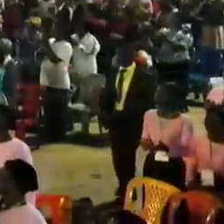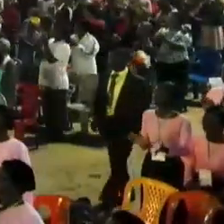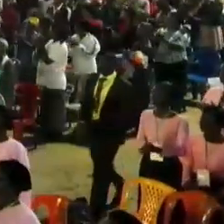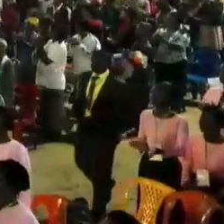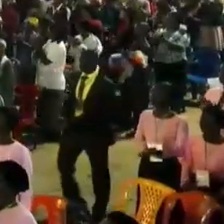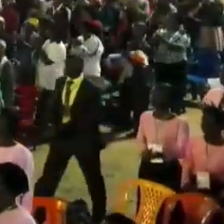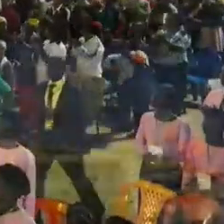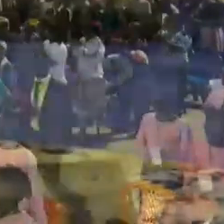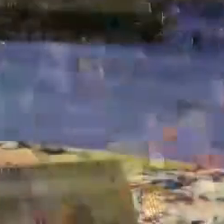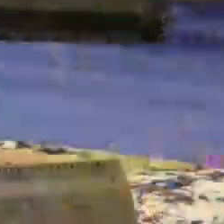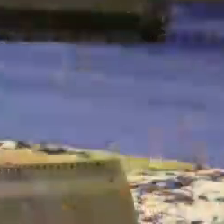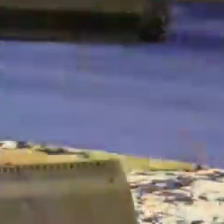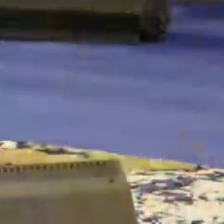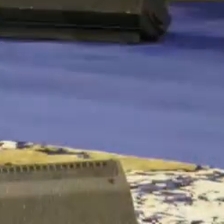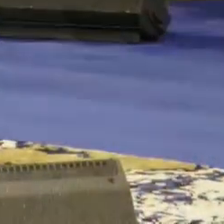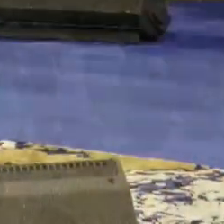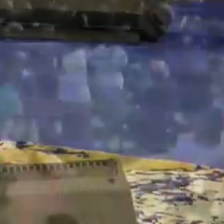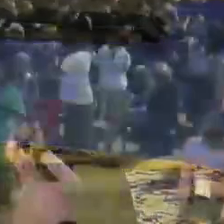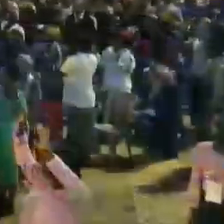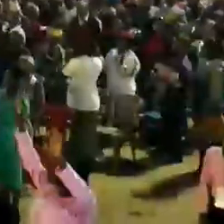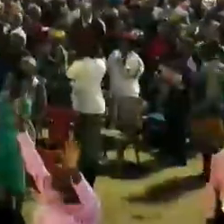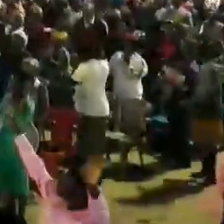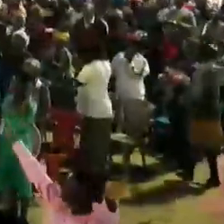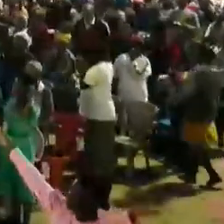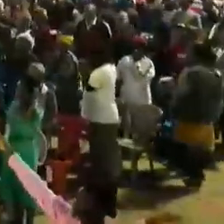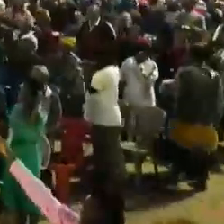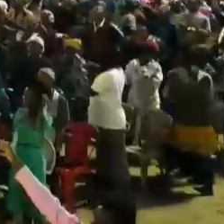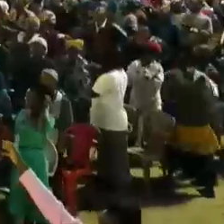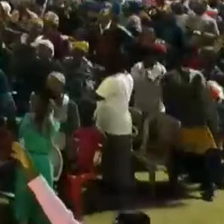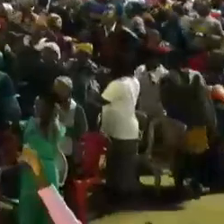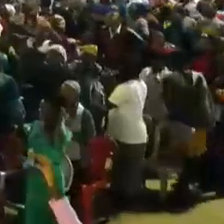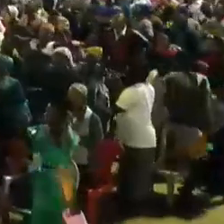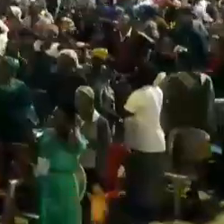Somebody there, praise the Lord.